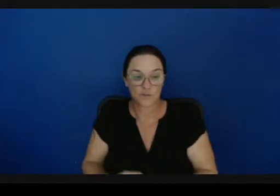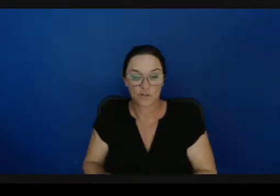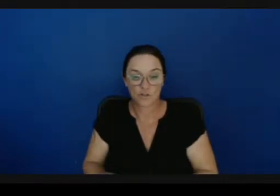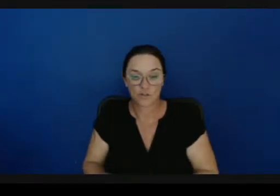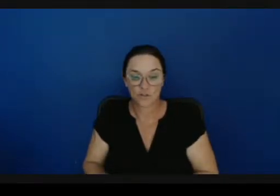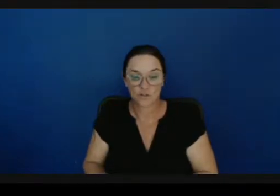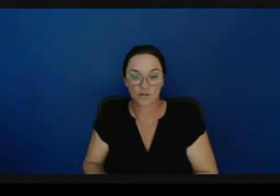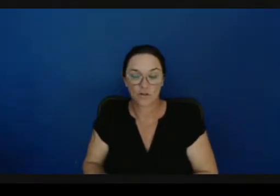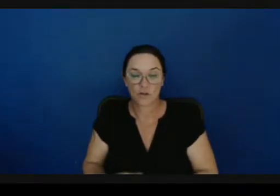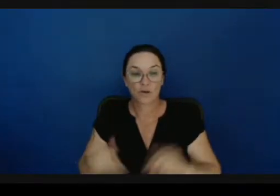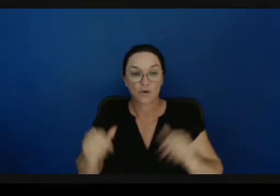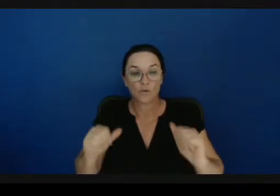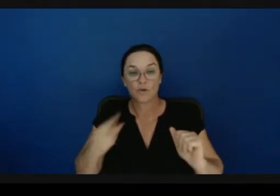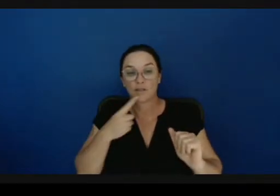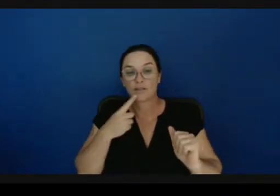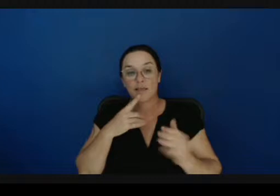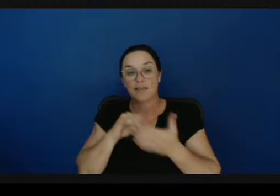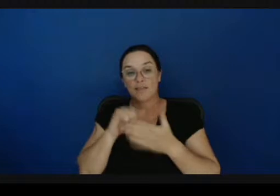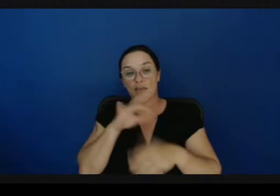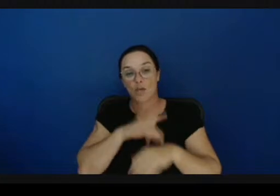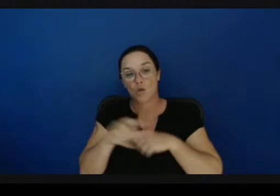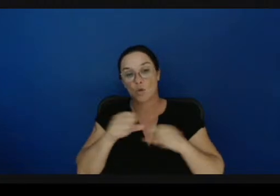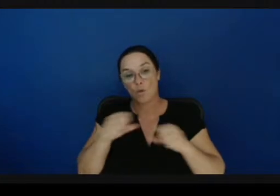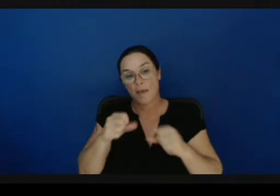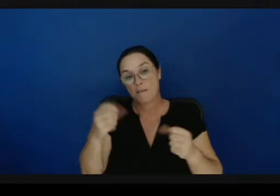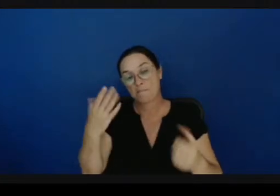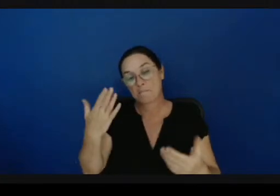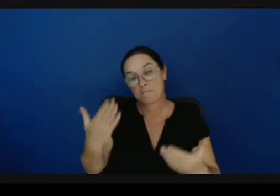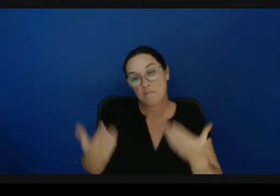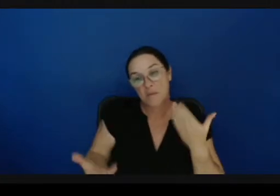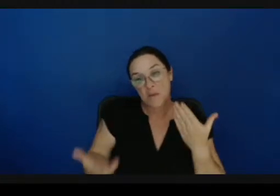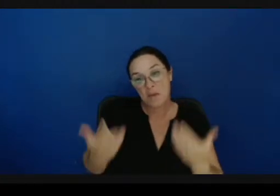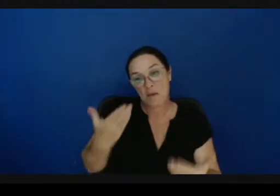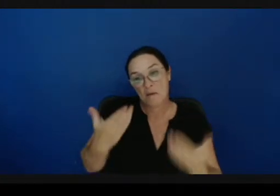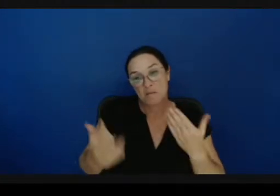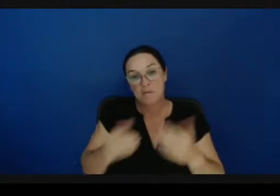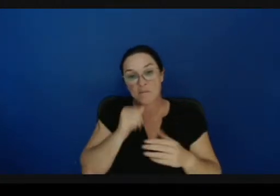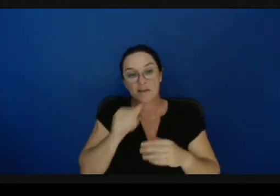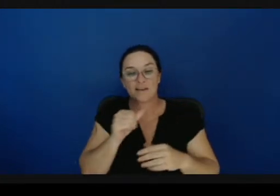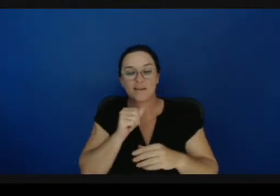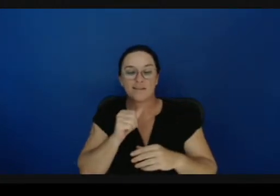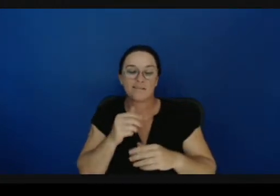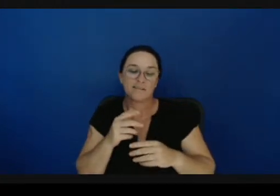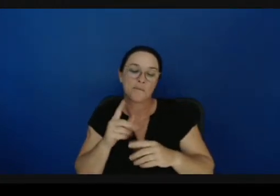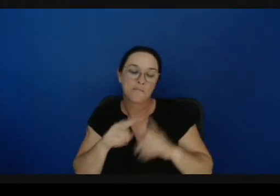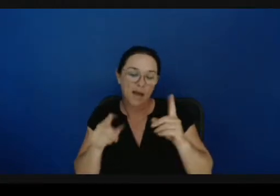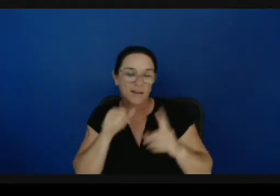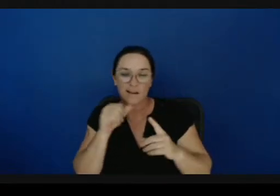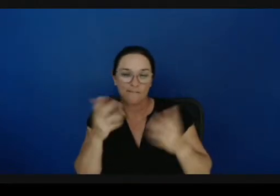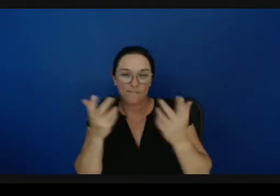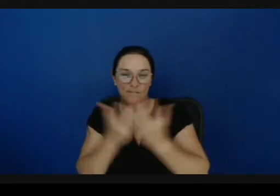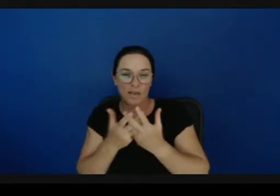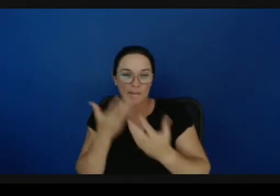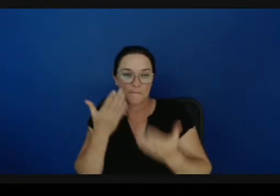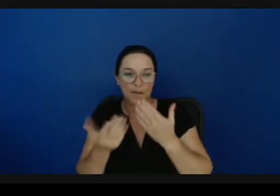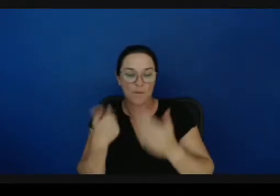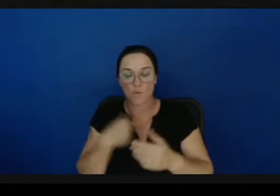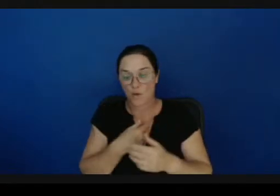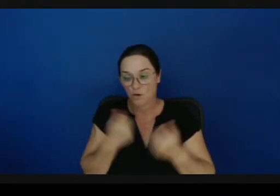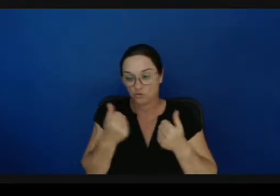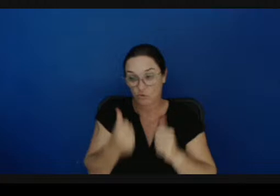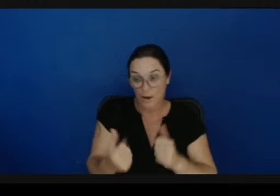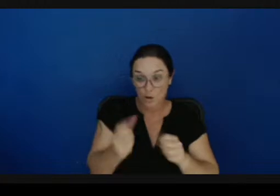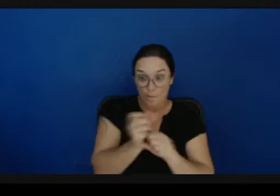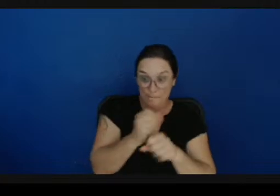And yeah, we could say that earthquake maybe, but it didn't. It doesn't really fit. And maybe we're trying to force it into the boxes that we